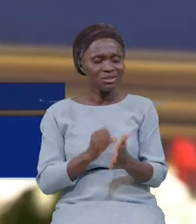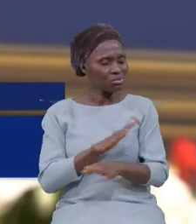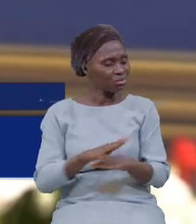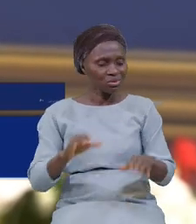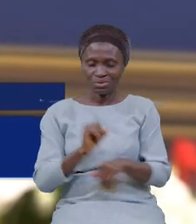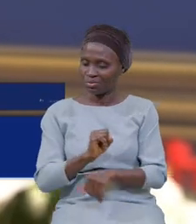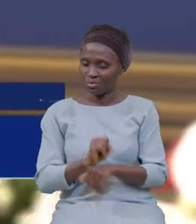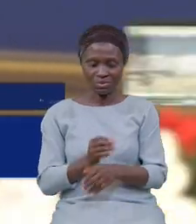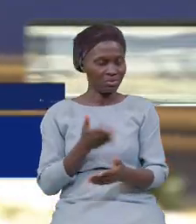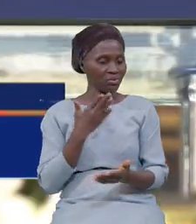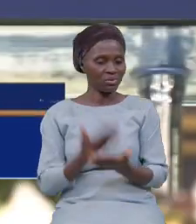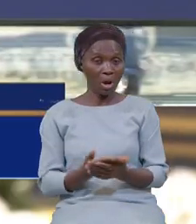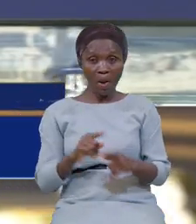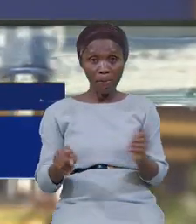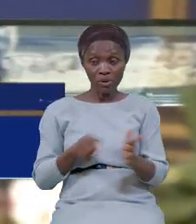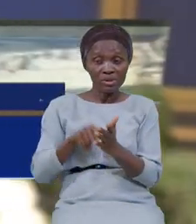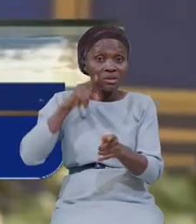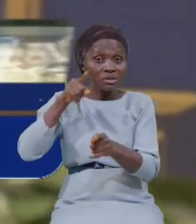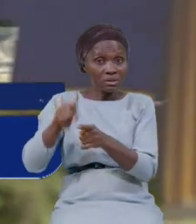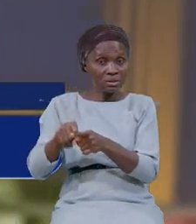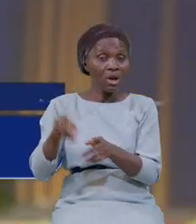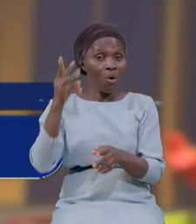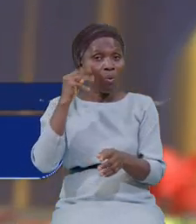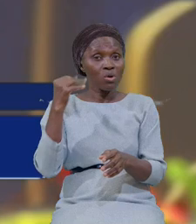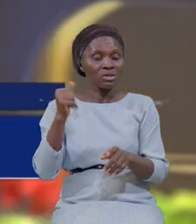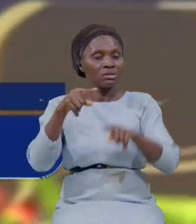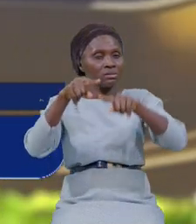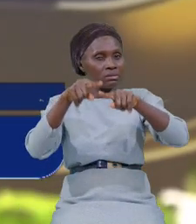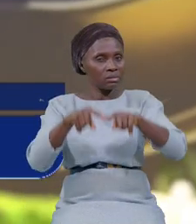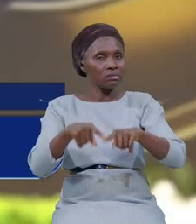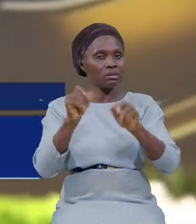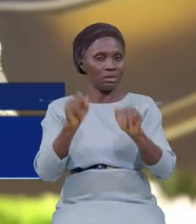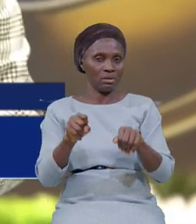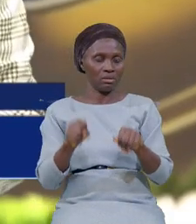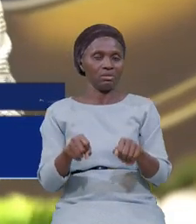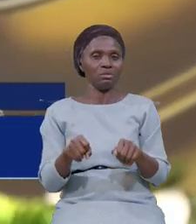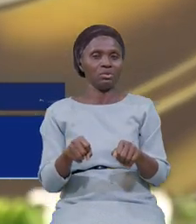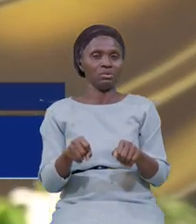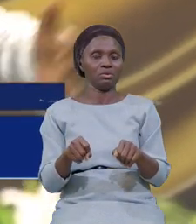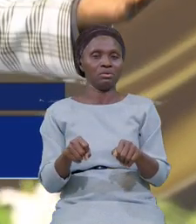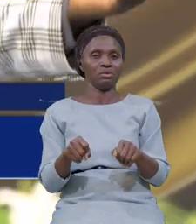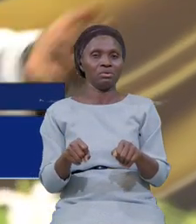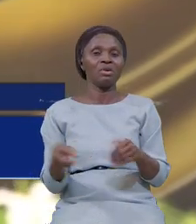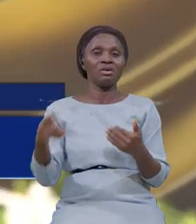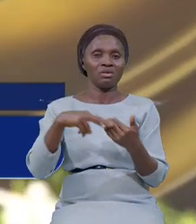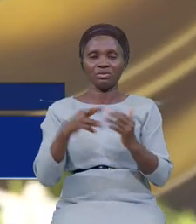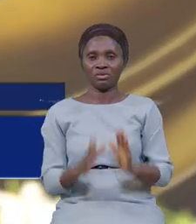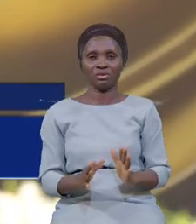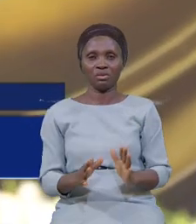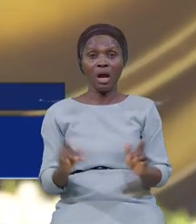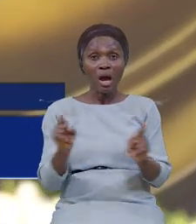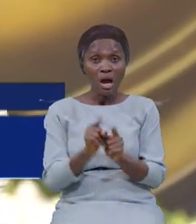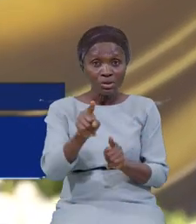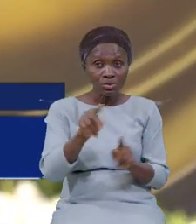sister was a reliable restorer. As you look at people around you, you don't appreciate what they